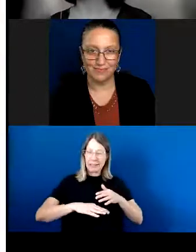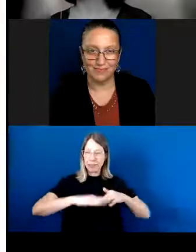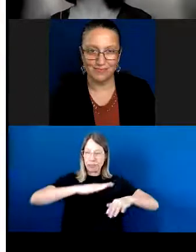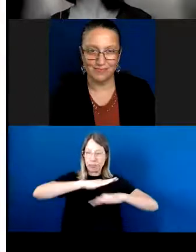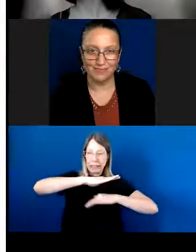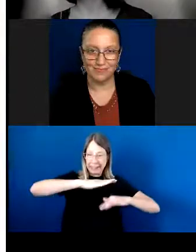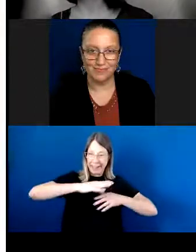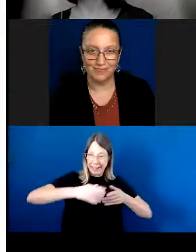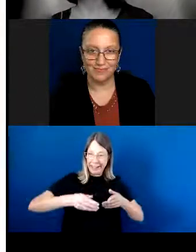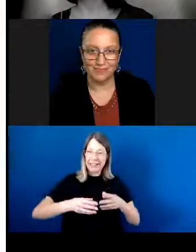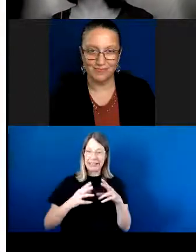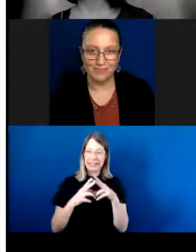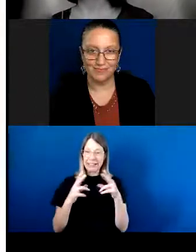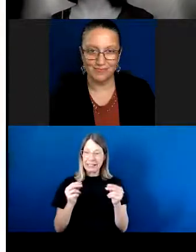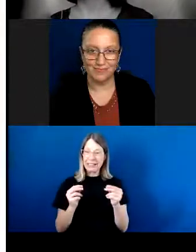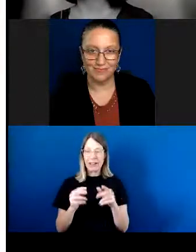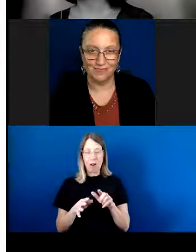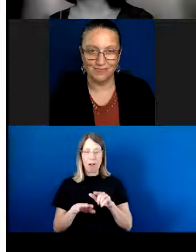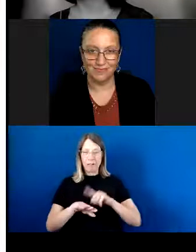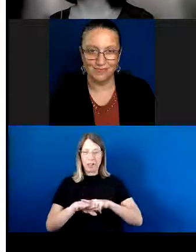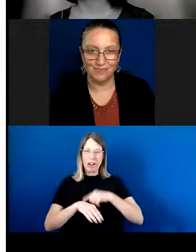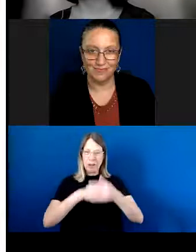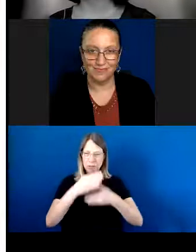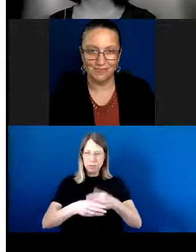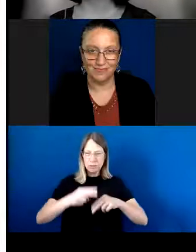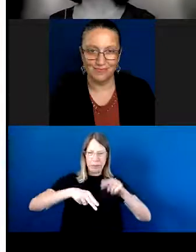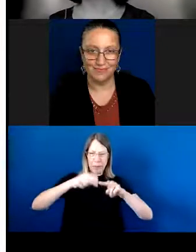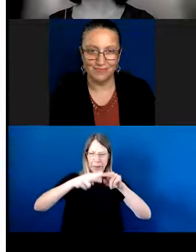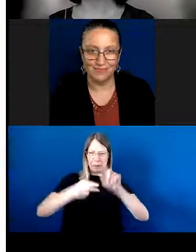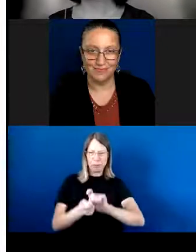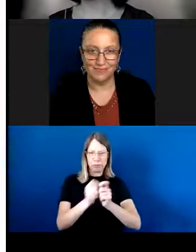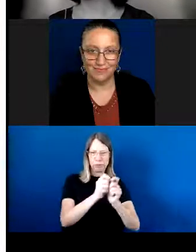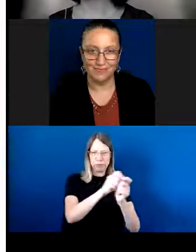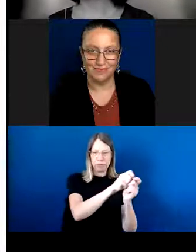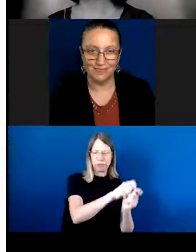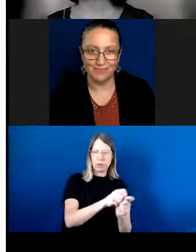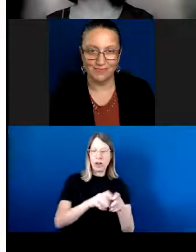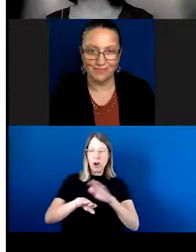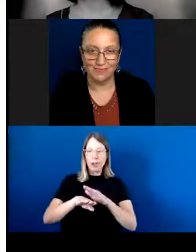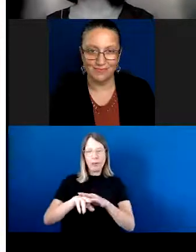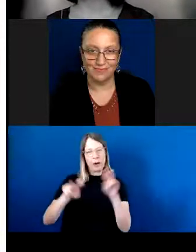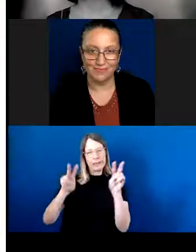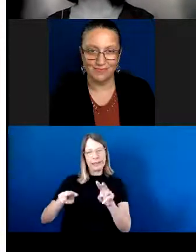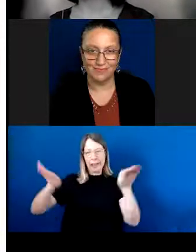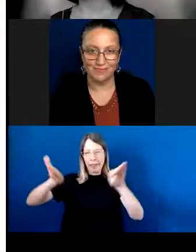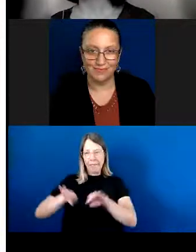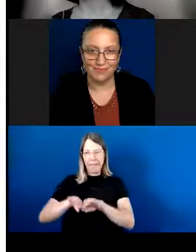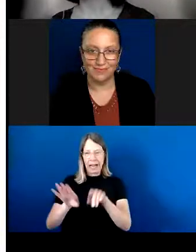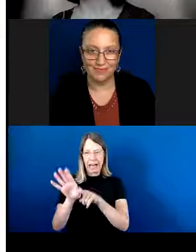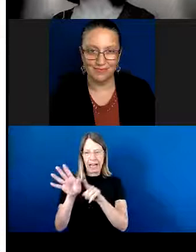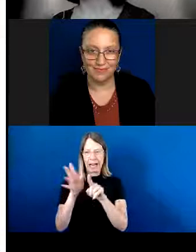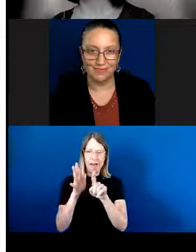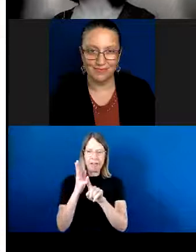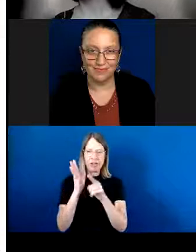upon. In the image on the right, you can see a sense of the deep valley of Yarrung Creek, which originally drained down the valley